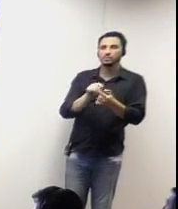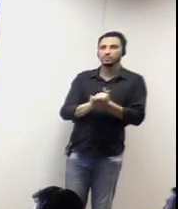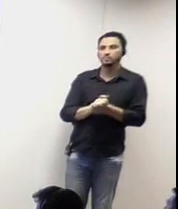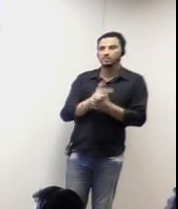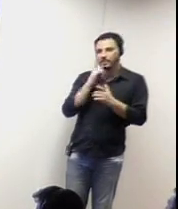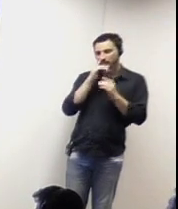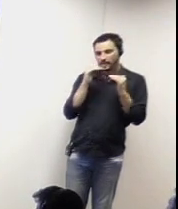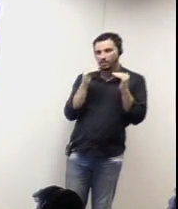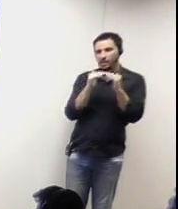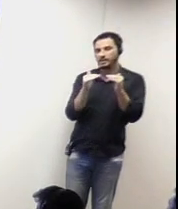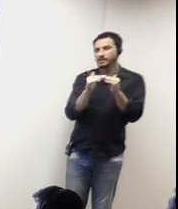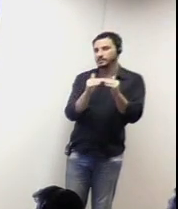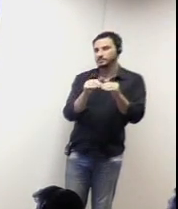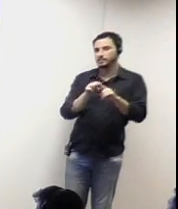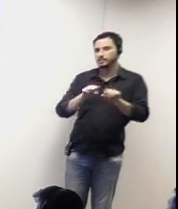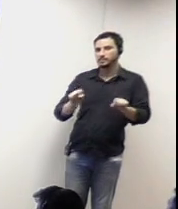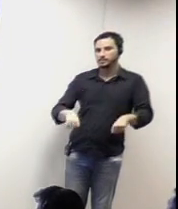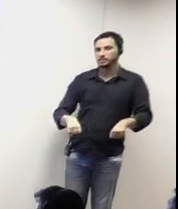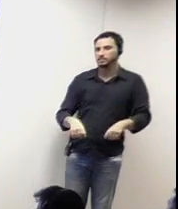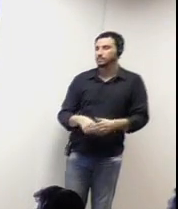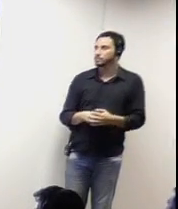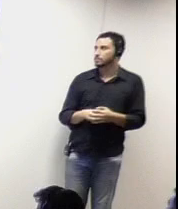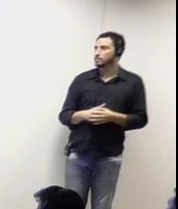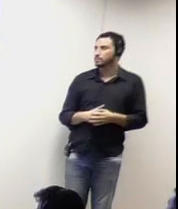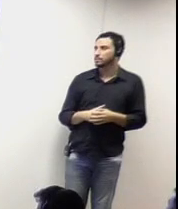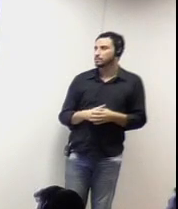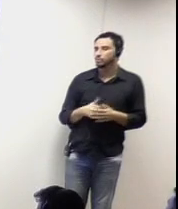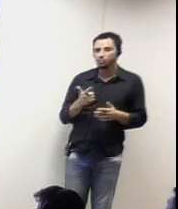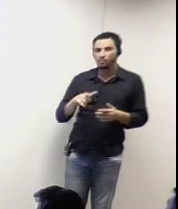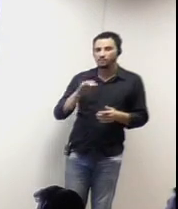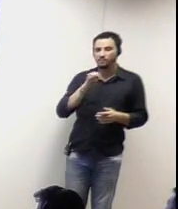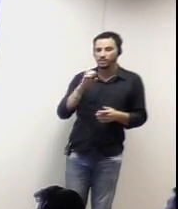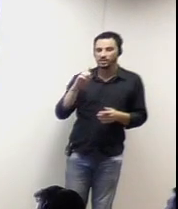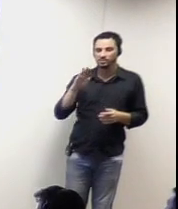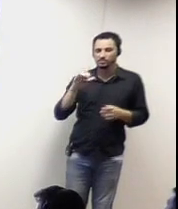In reinforcing feedback, we have an action.